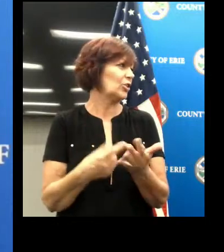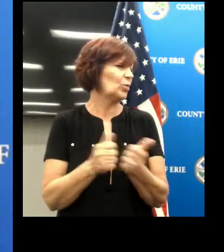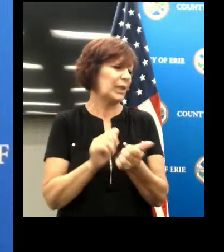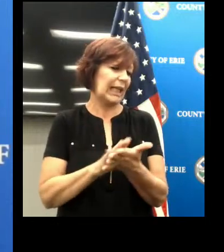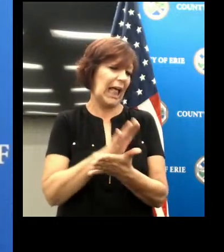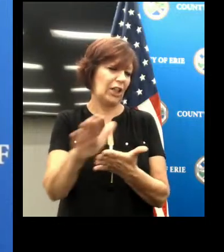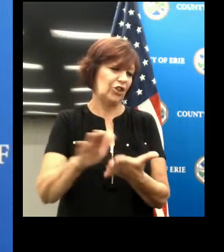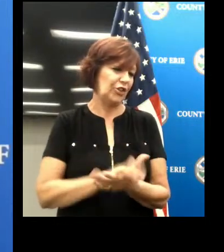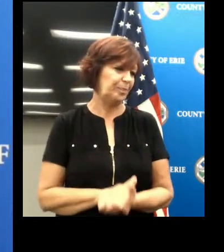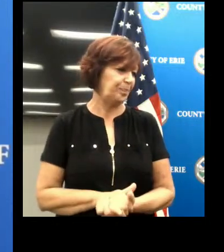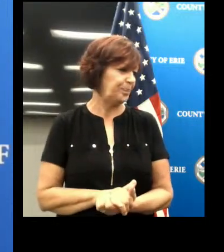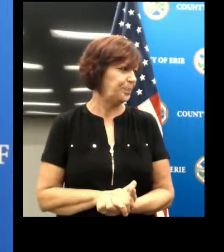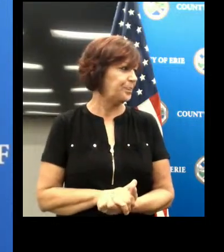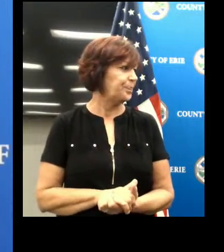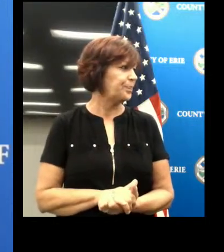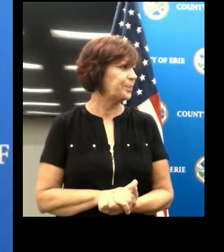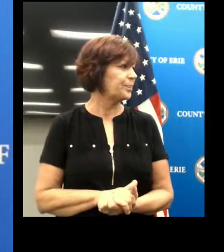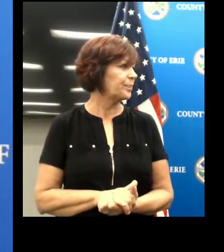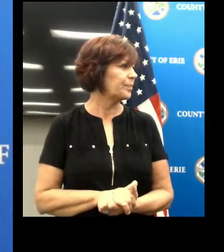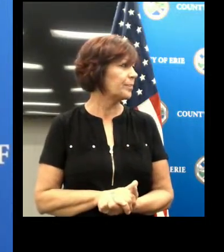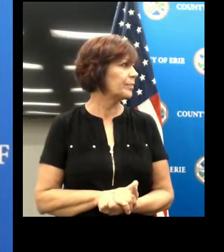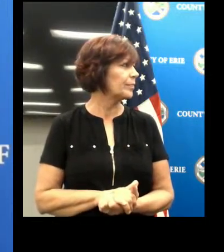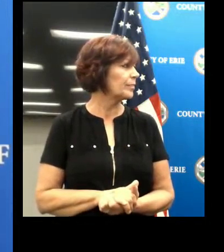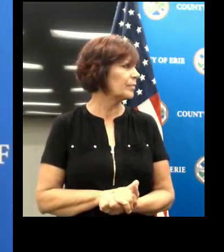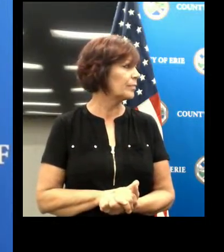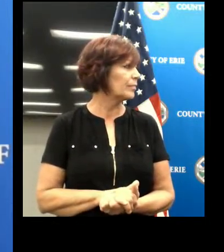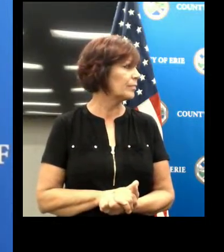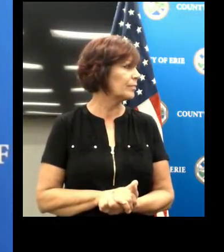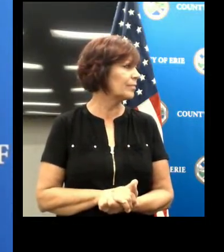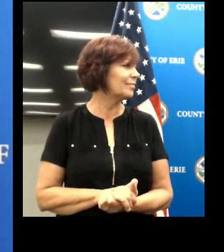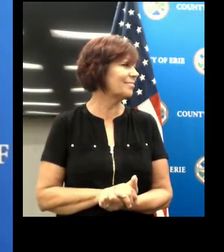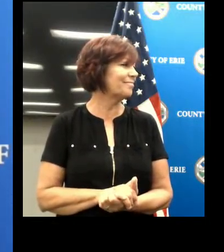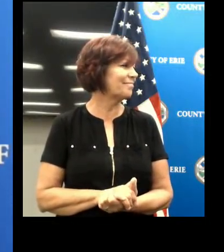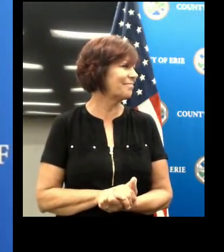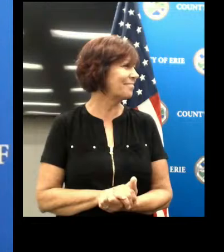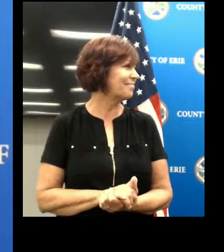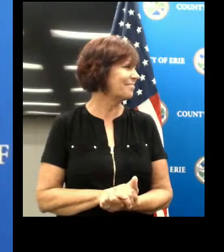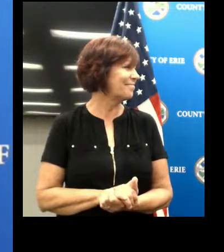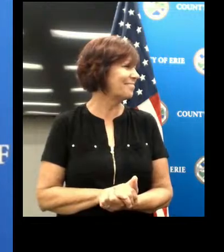colleges. Sure. I don't know if we...